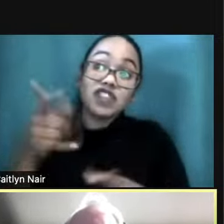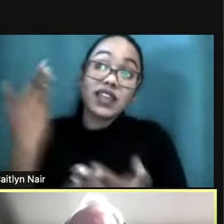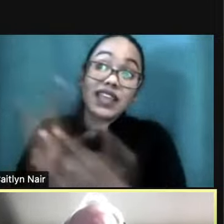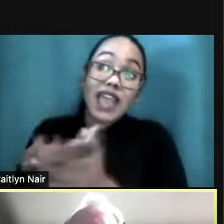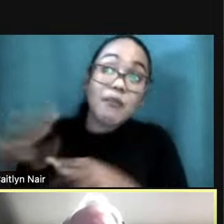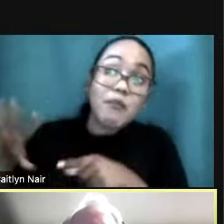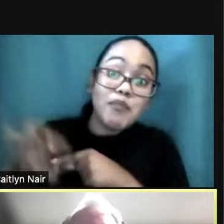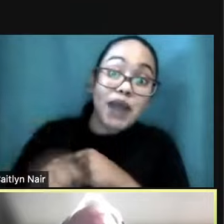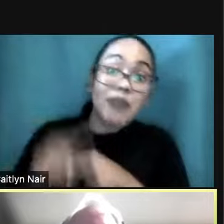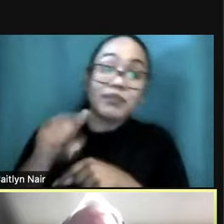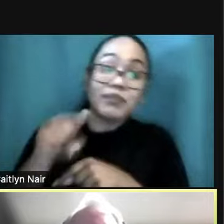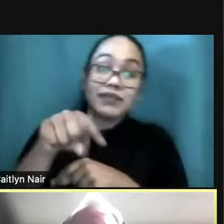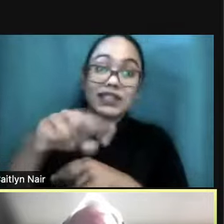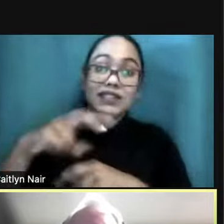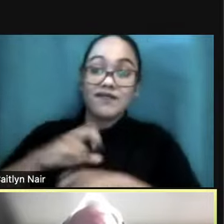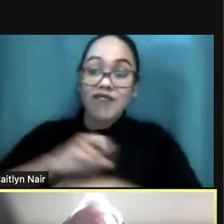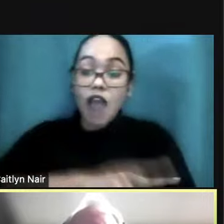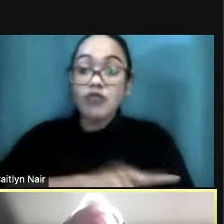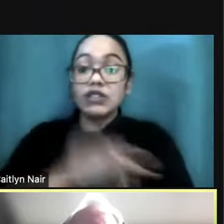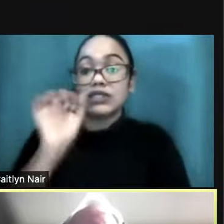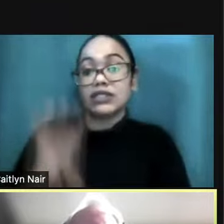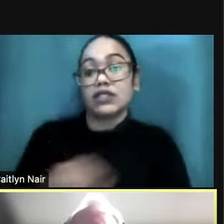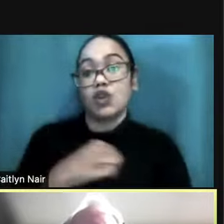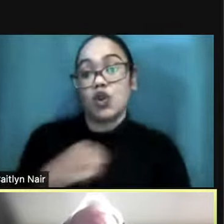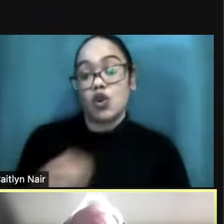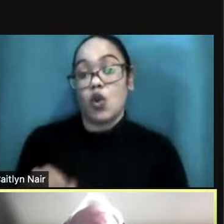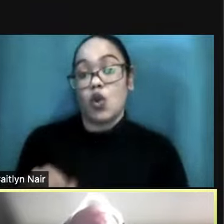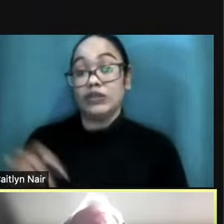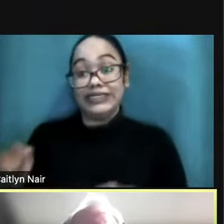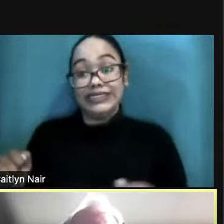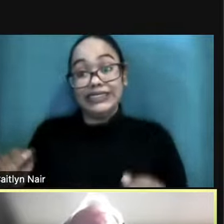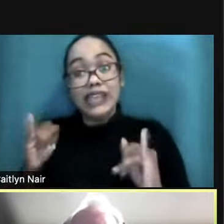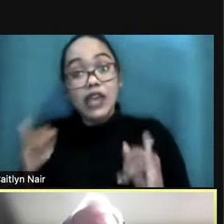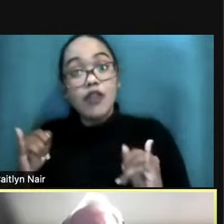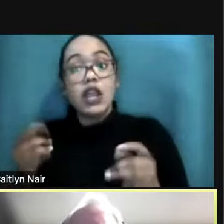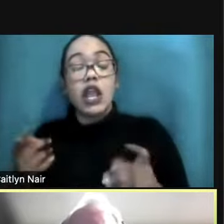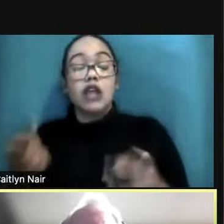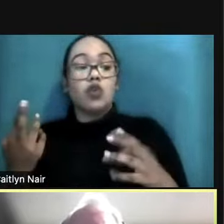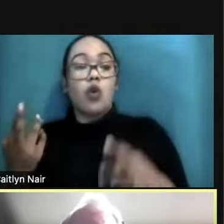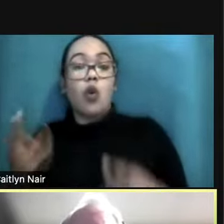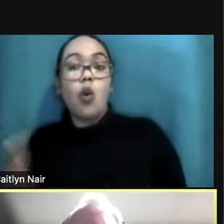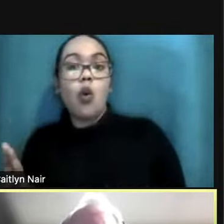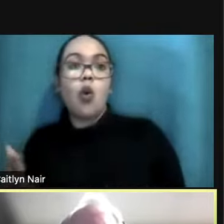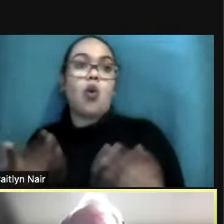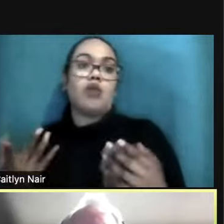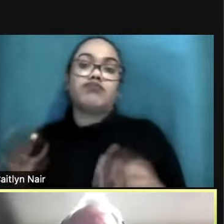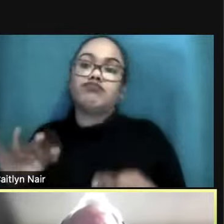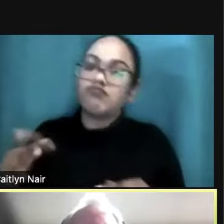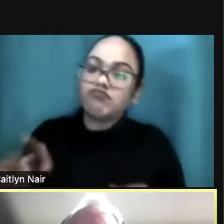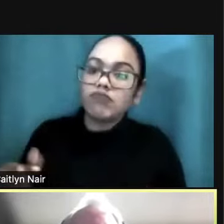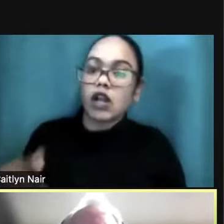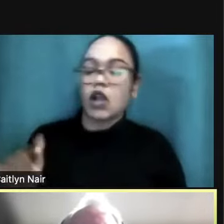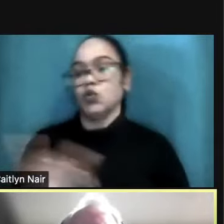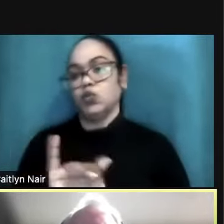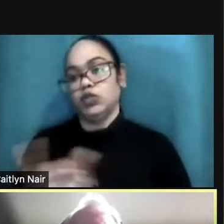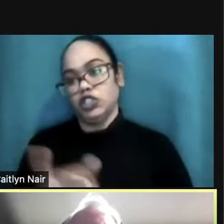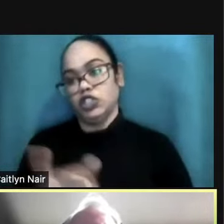is the severity of the disease? And is that still predominantly milder